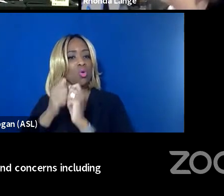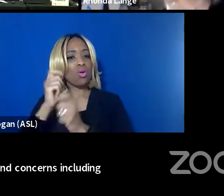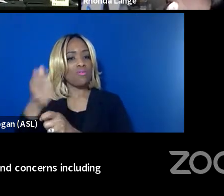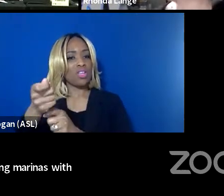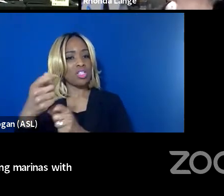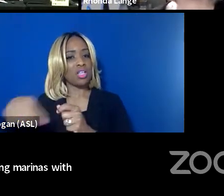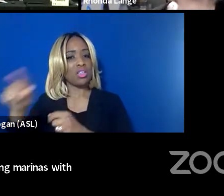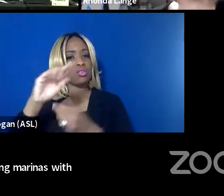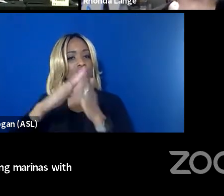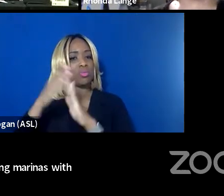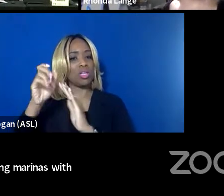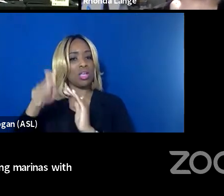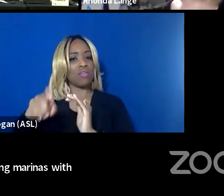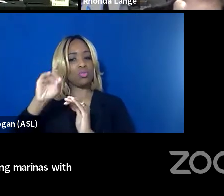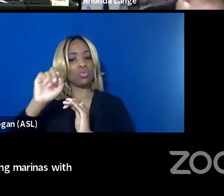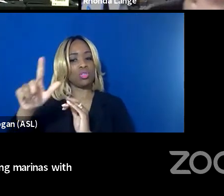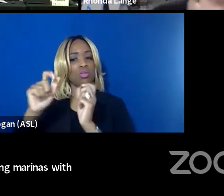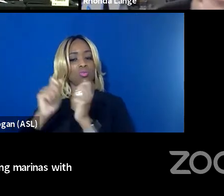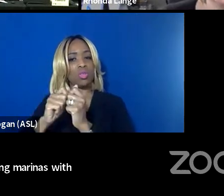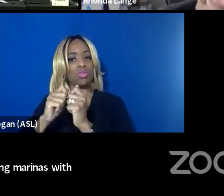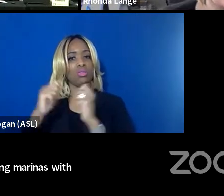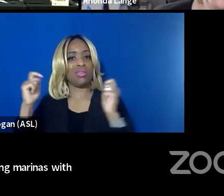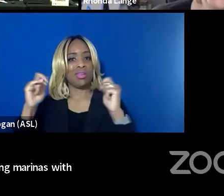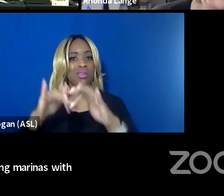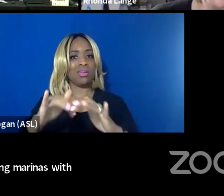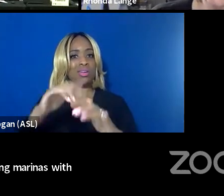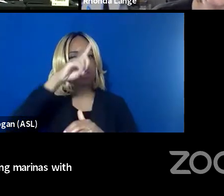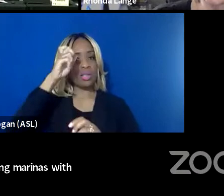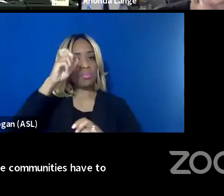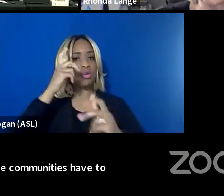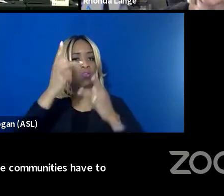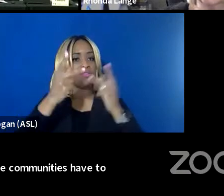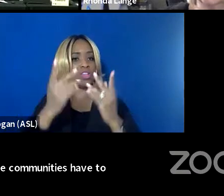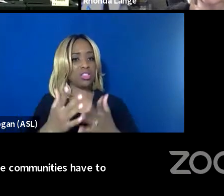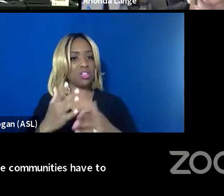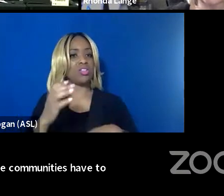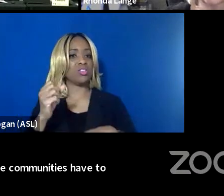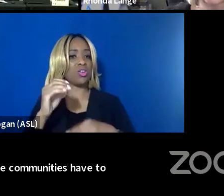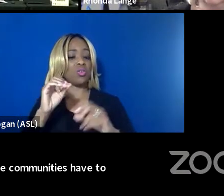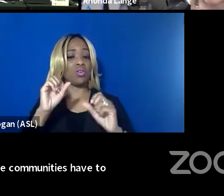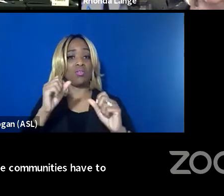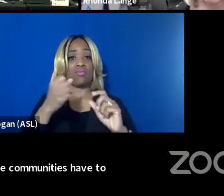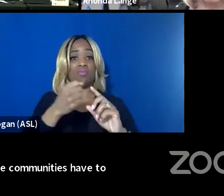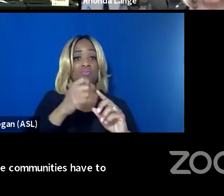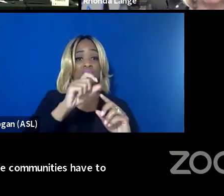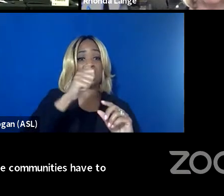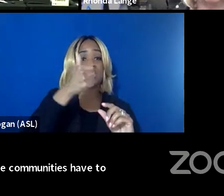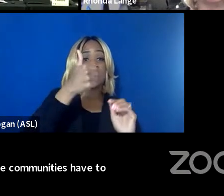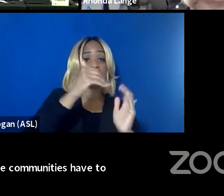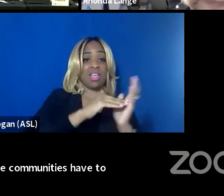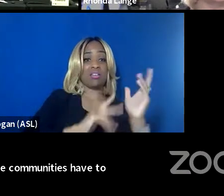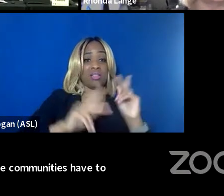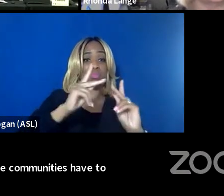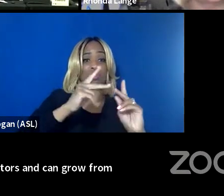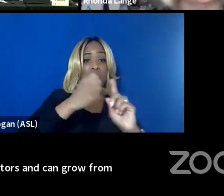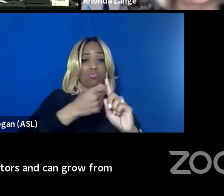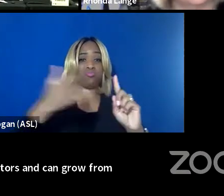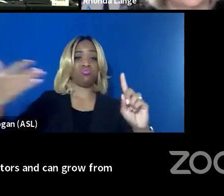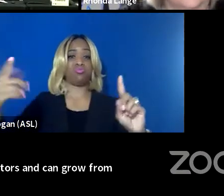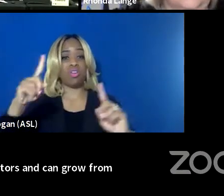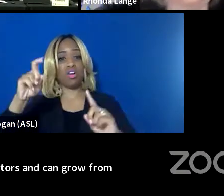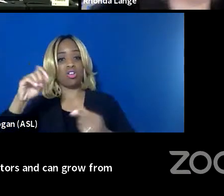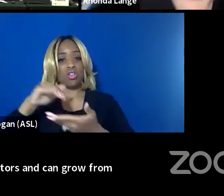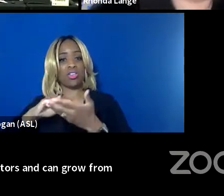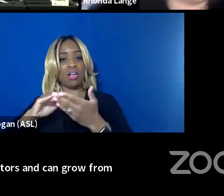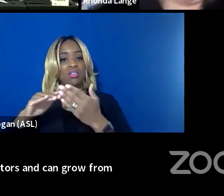have to deal with the influx of summer visitors as the city can grow from 10,000 to 100,000 easily with a